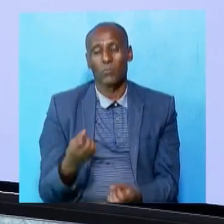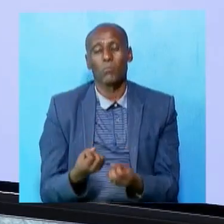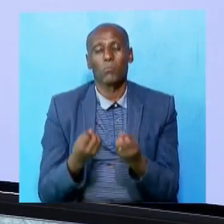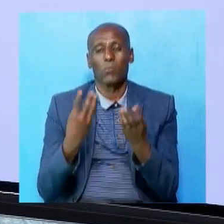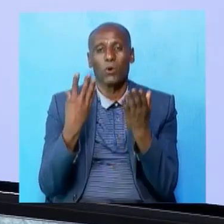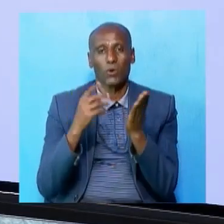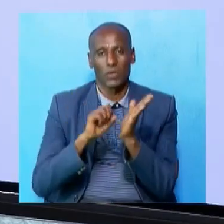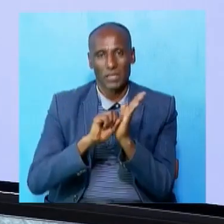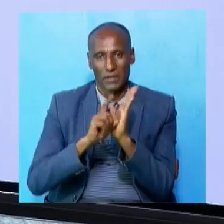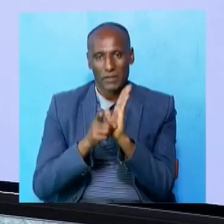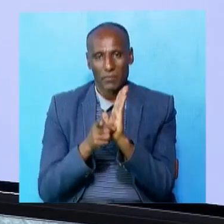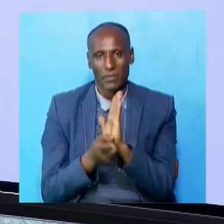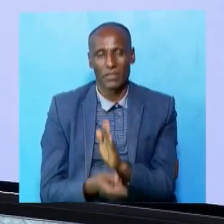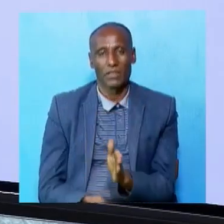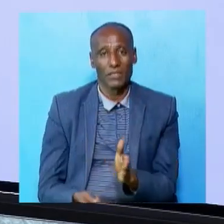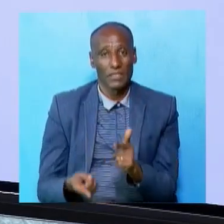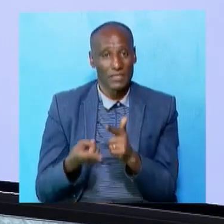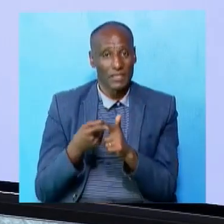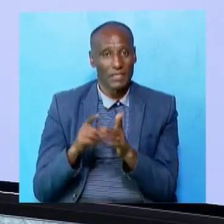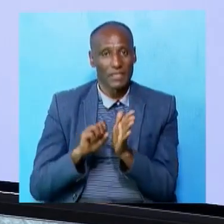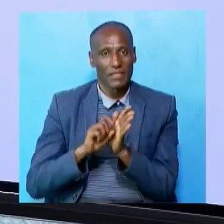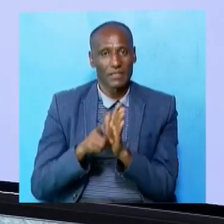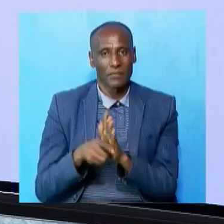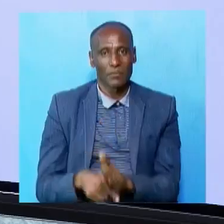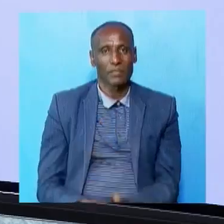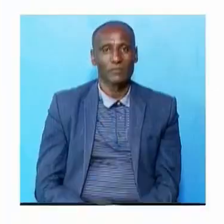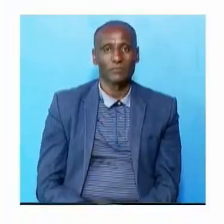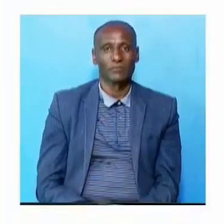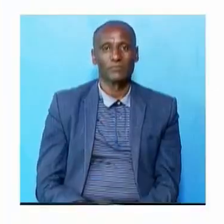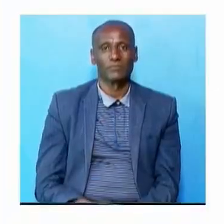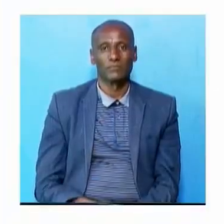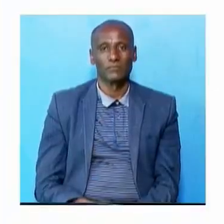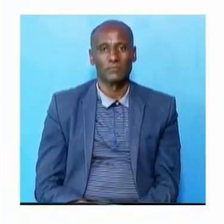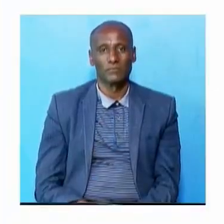second example.